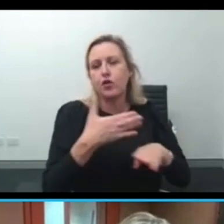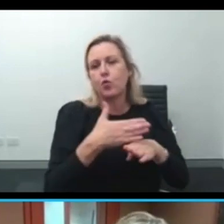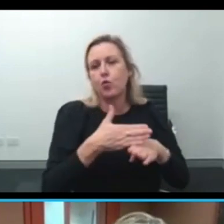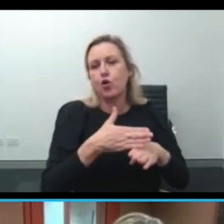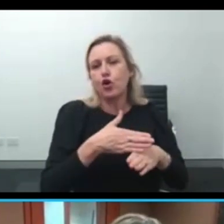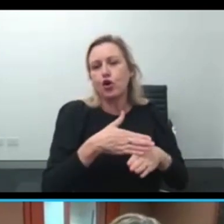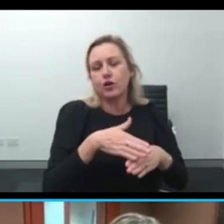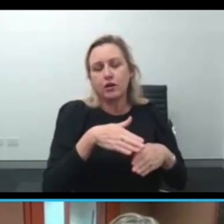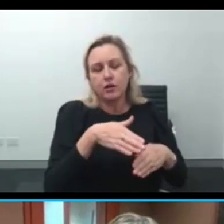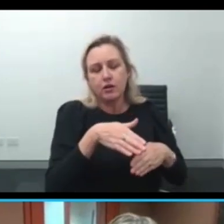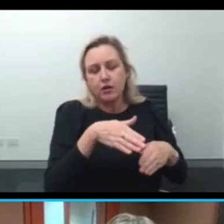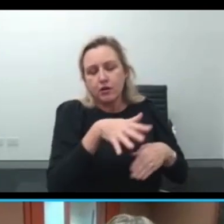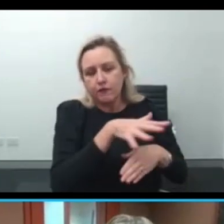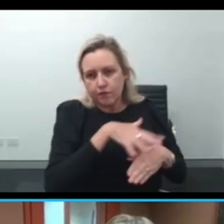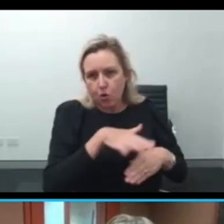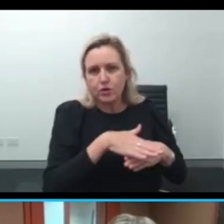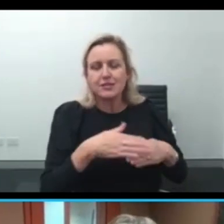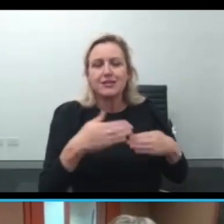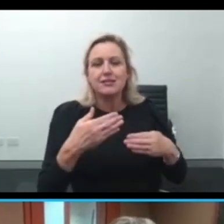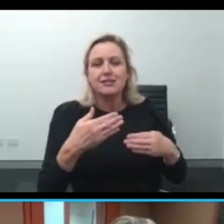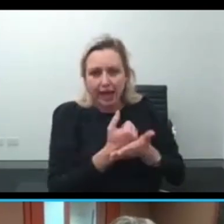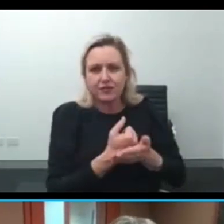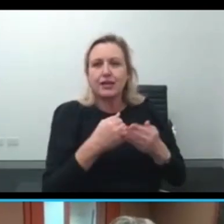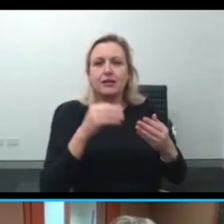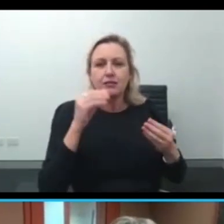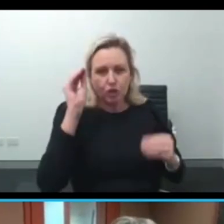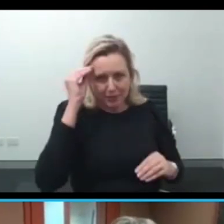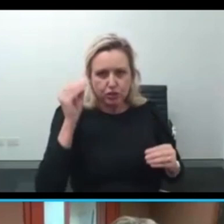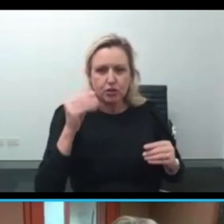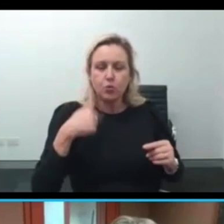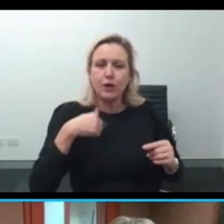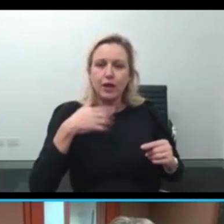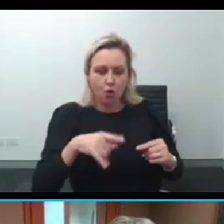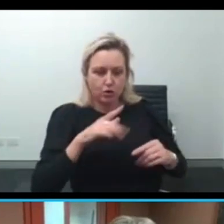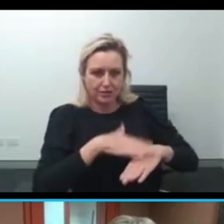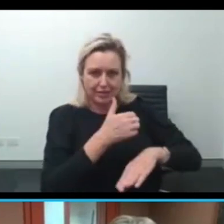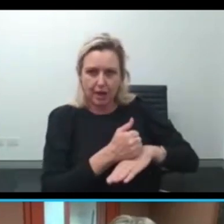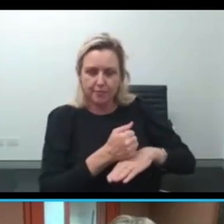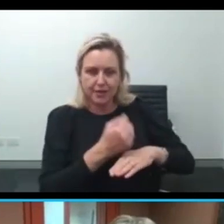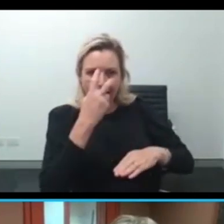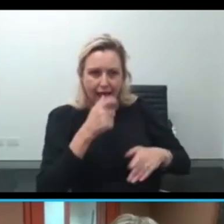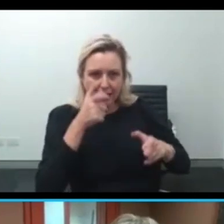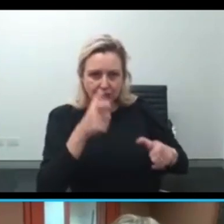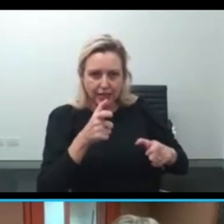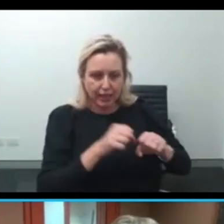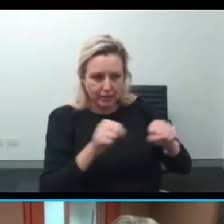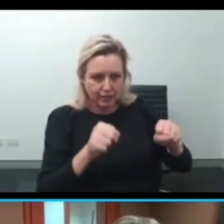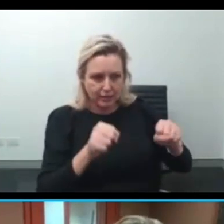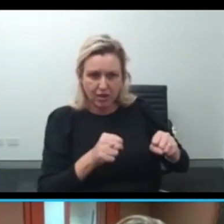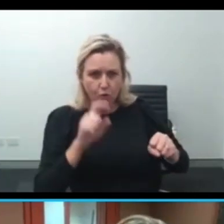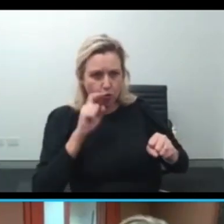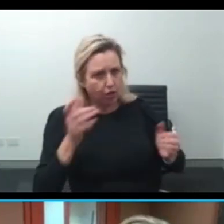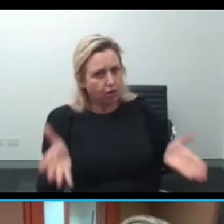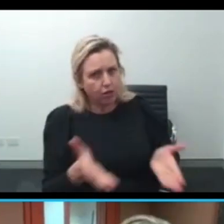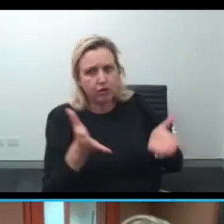Safety Commission. We want the new aged care system to be constructed to promote and grow high quality care